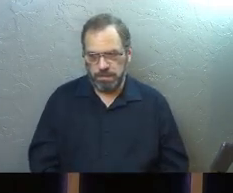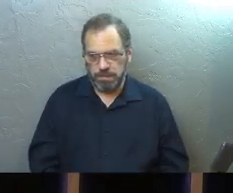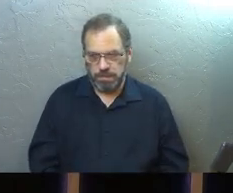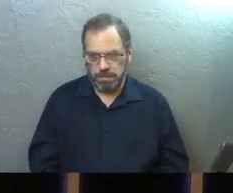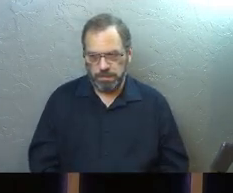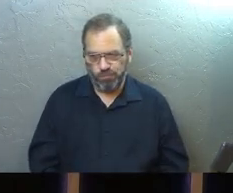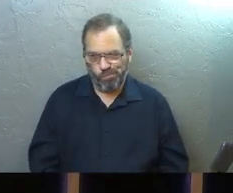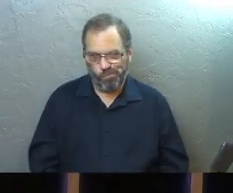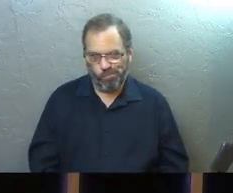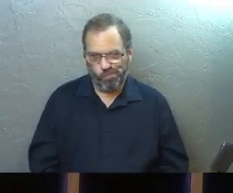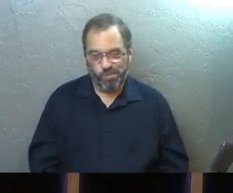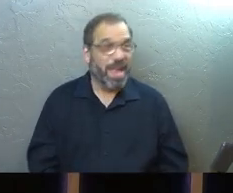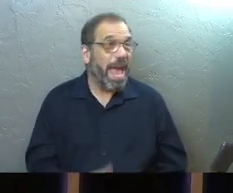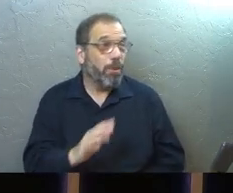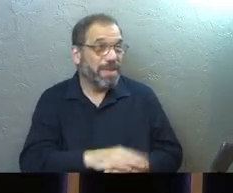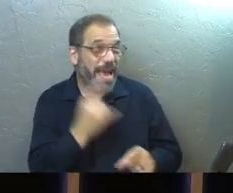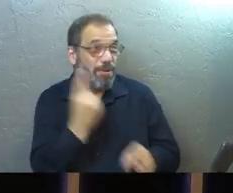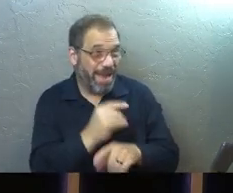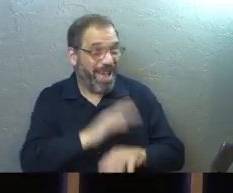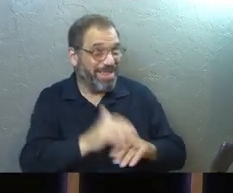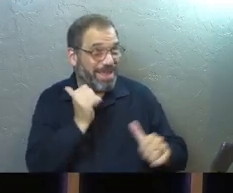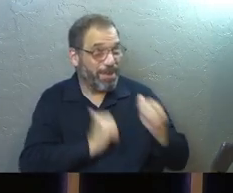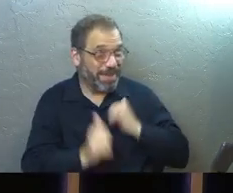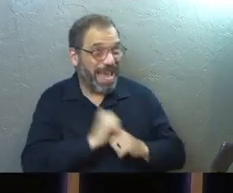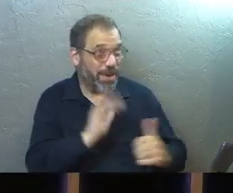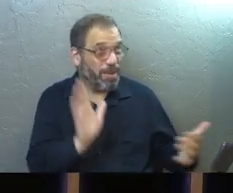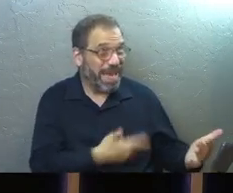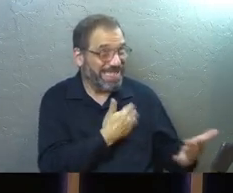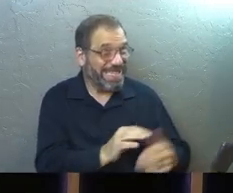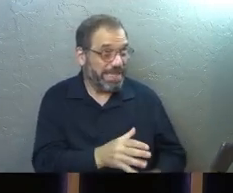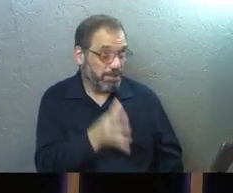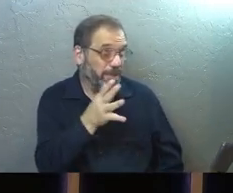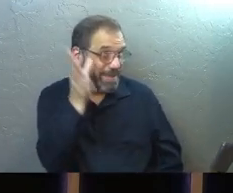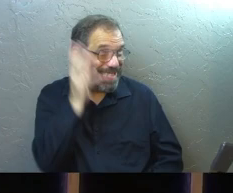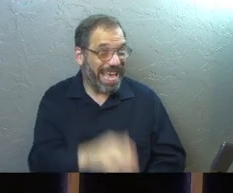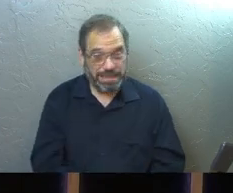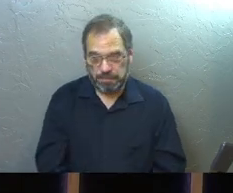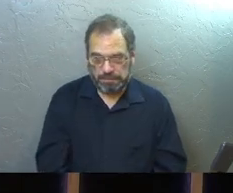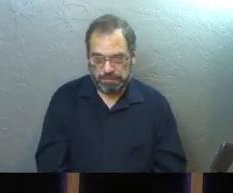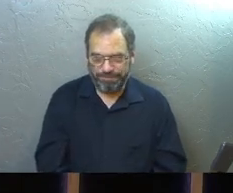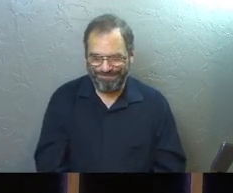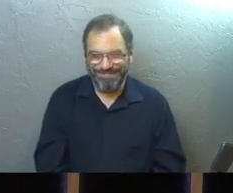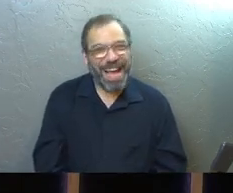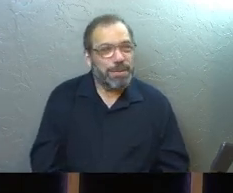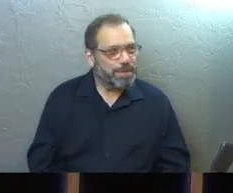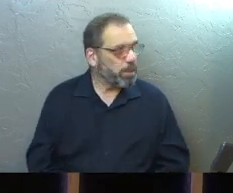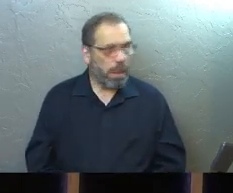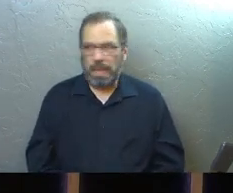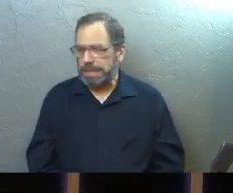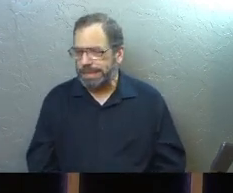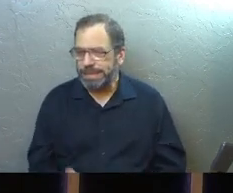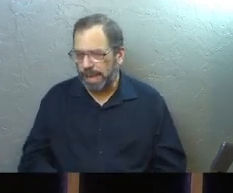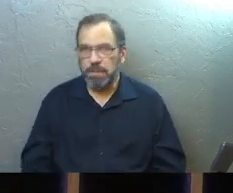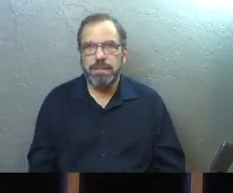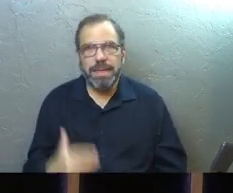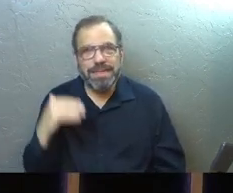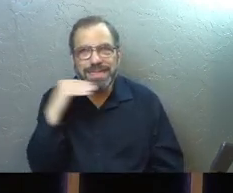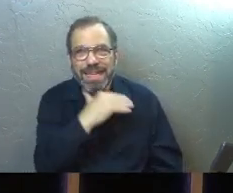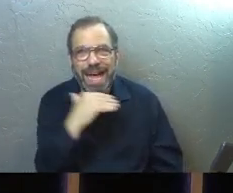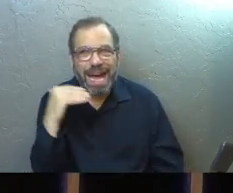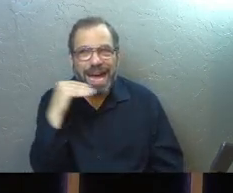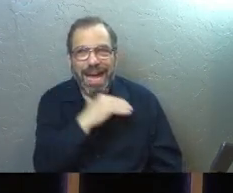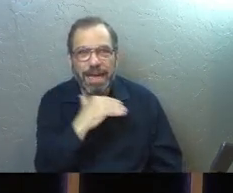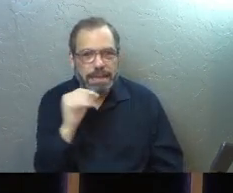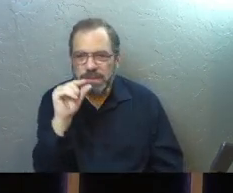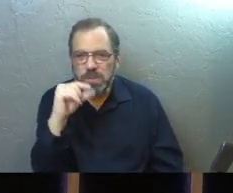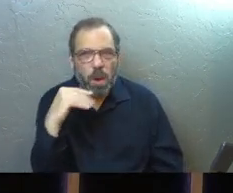Was I on key in the play, mommy? Or daddy? Oh, no. Today's about lying, the big lies and the